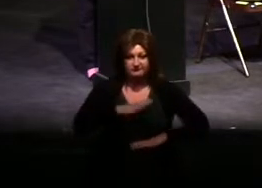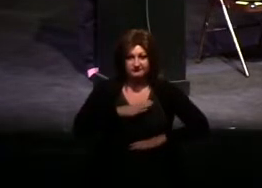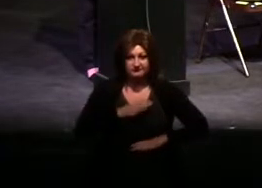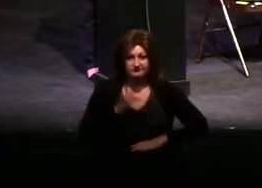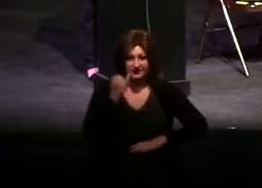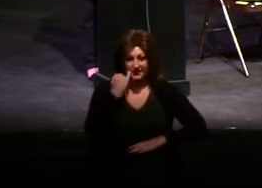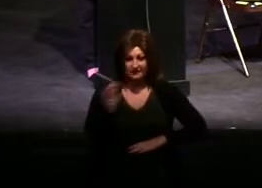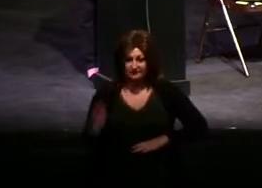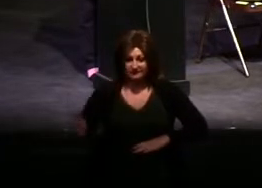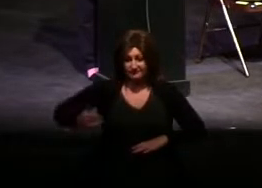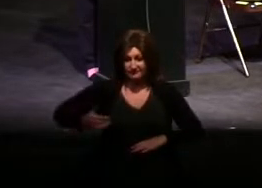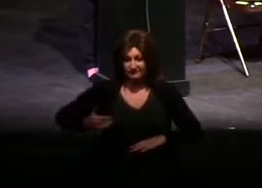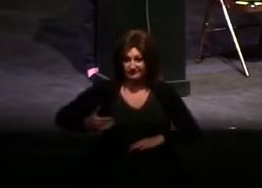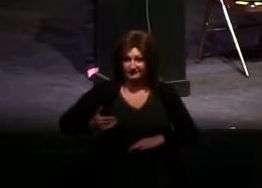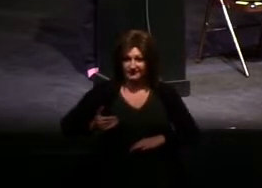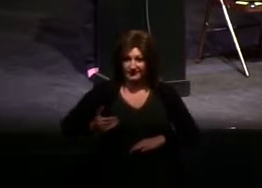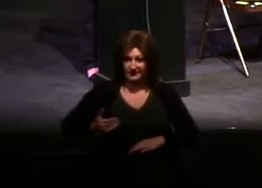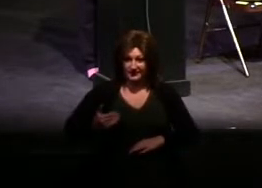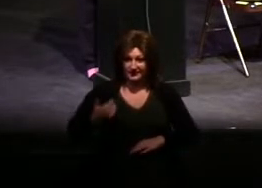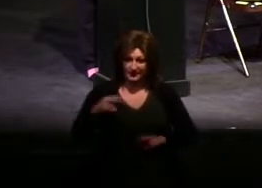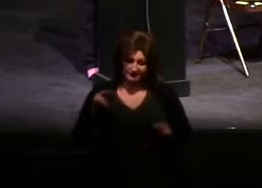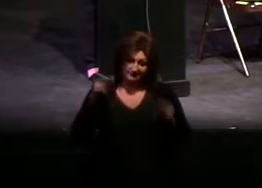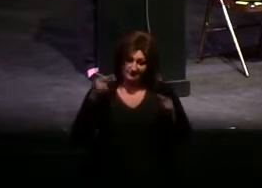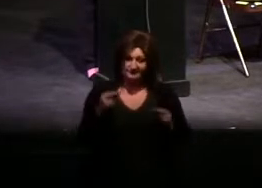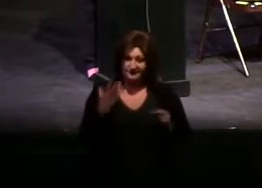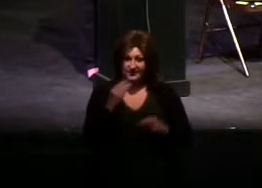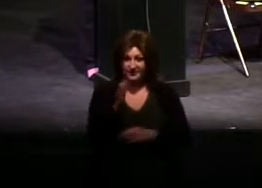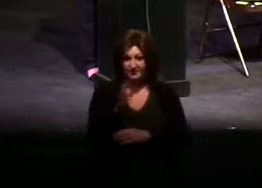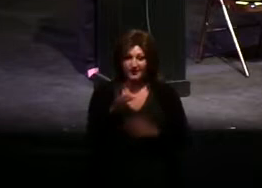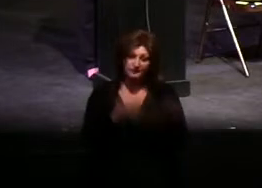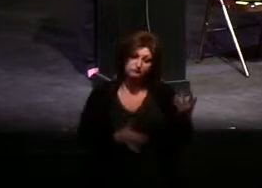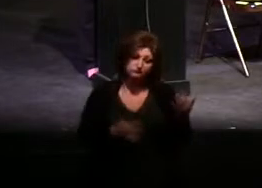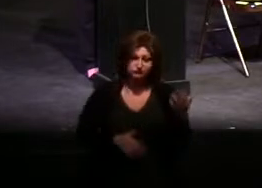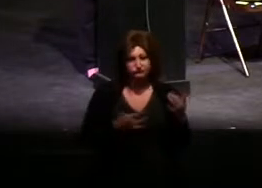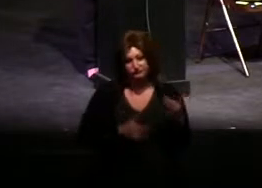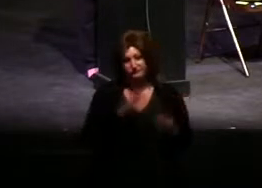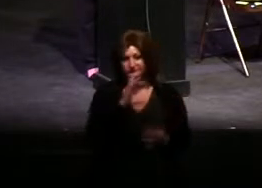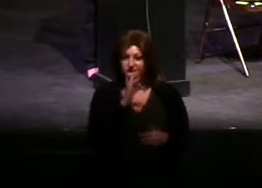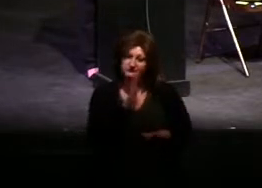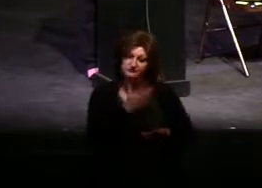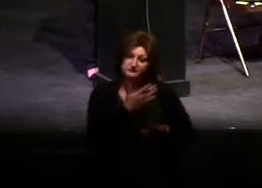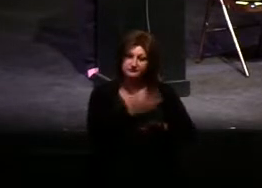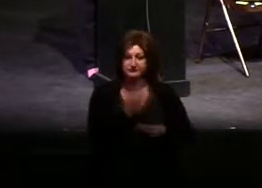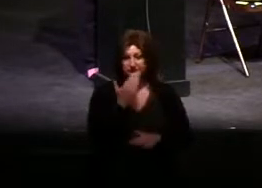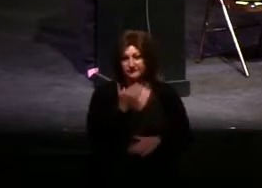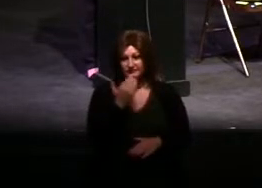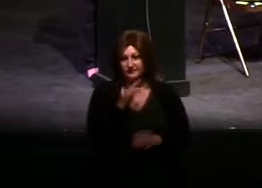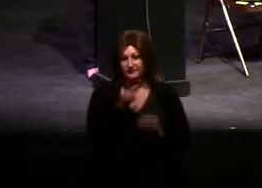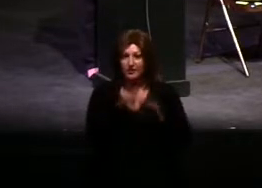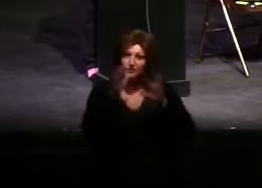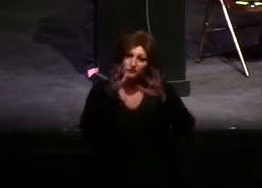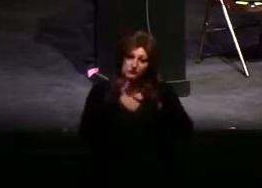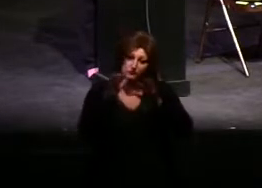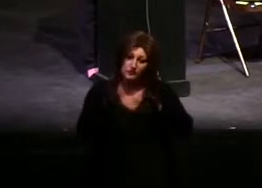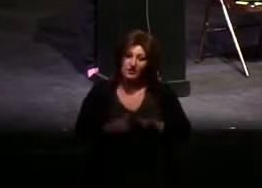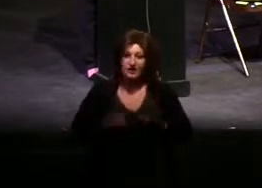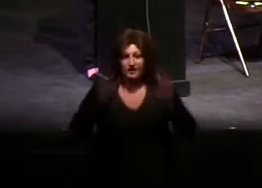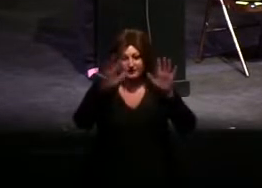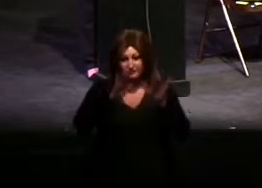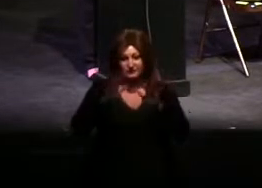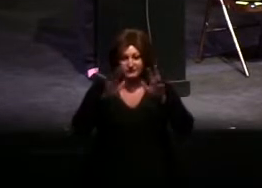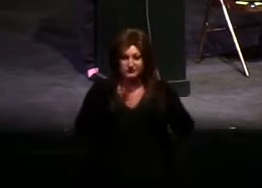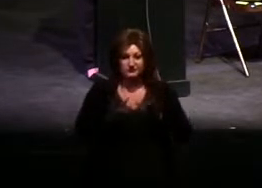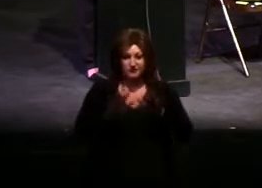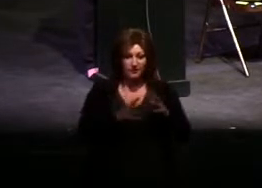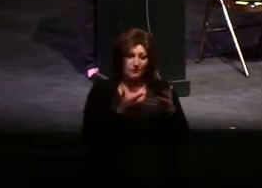Gall holds me and Brazos drives and Bill plays the guitar and sings softly about rain and snow and loss